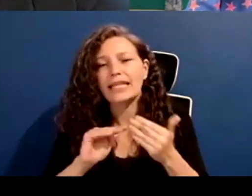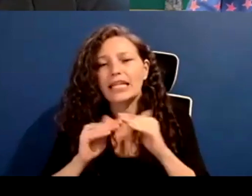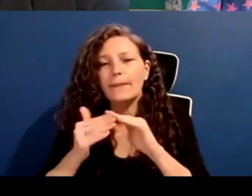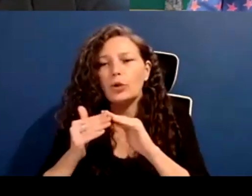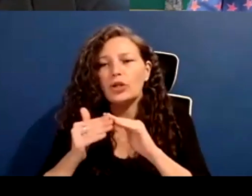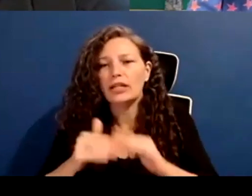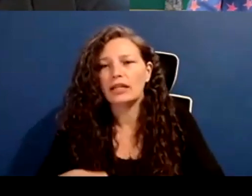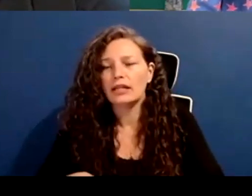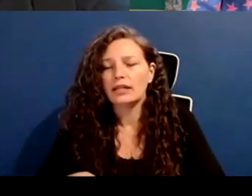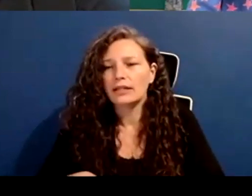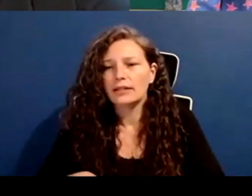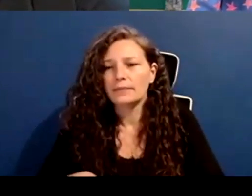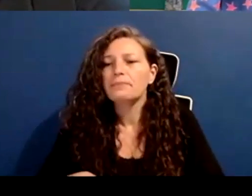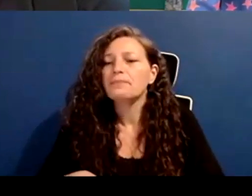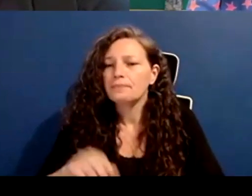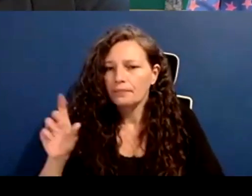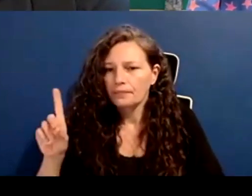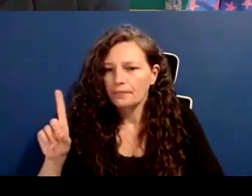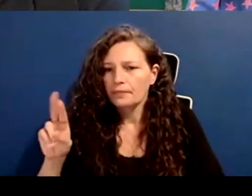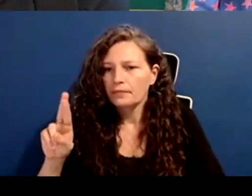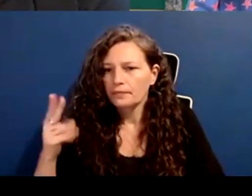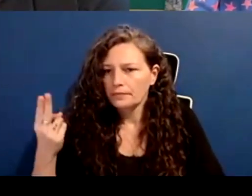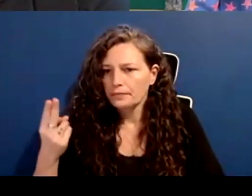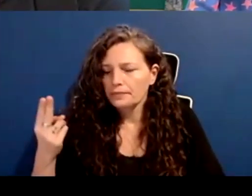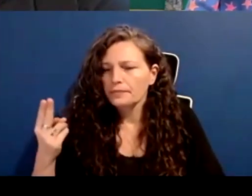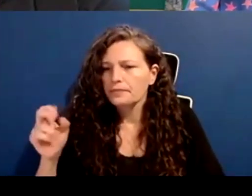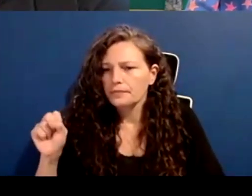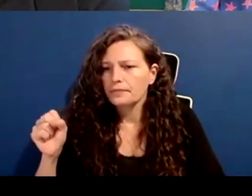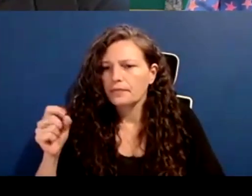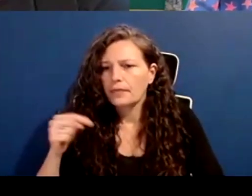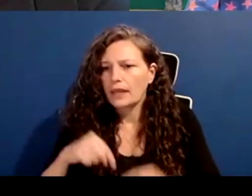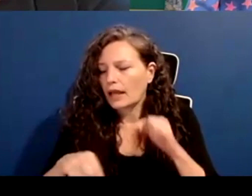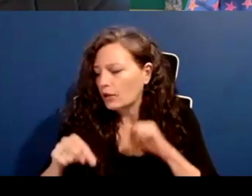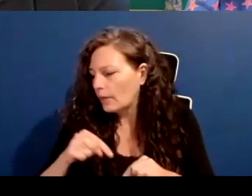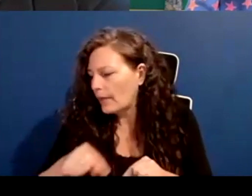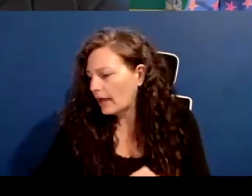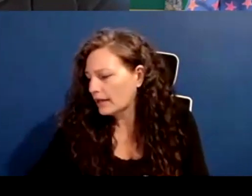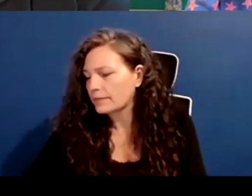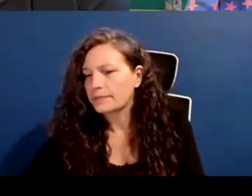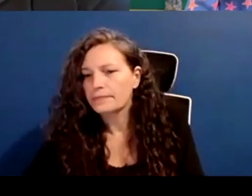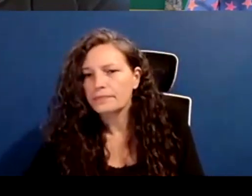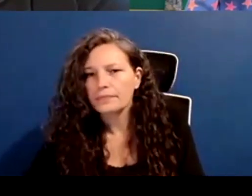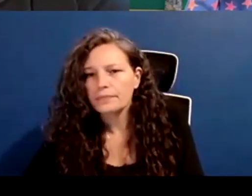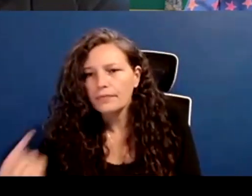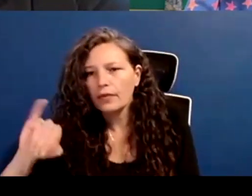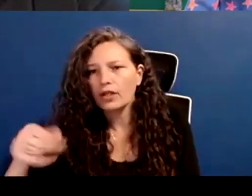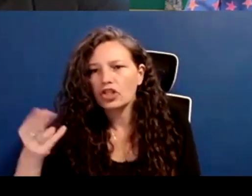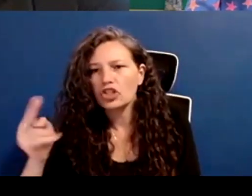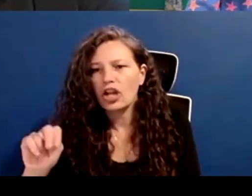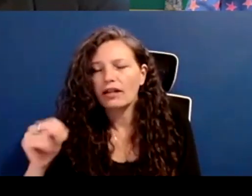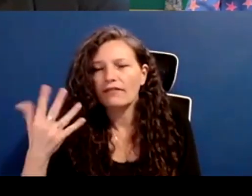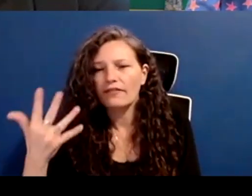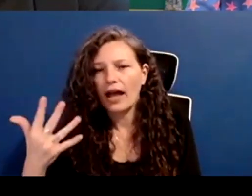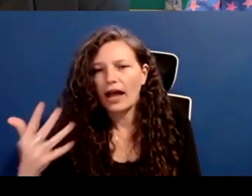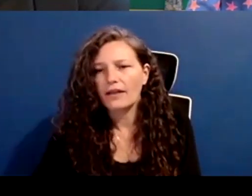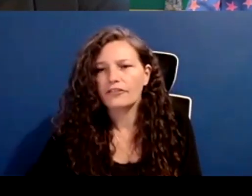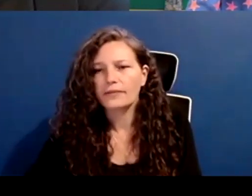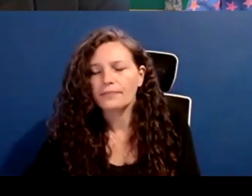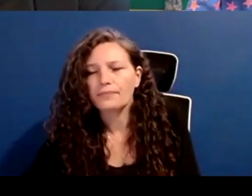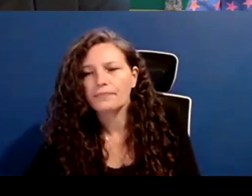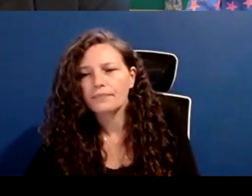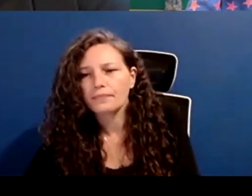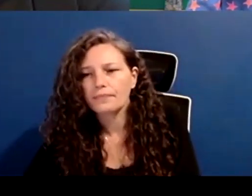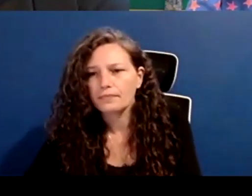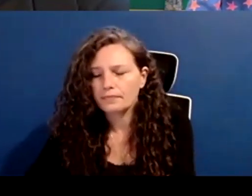Yeah, so I'll go back to John 5, and then I'll mention another one. So I'm